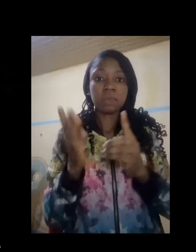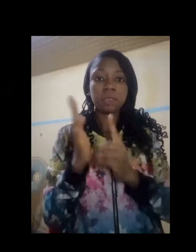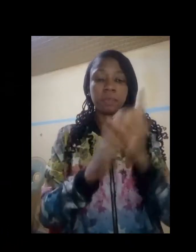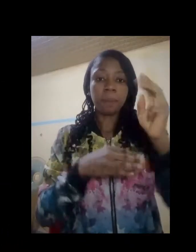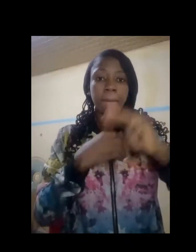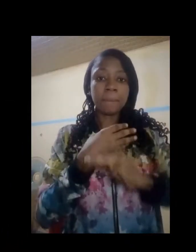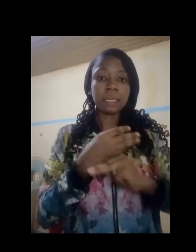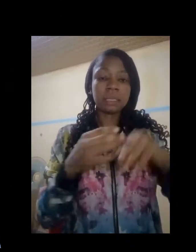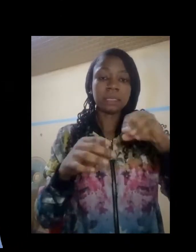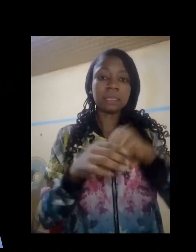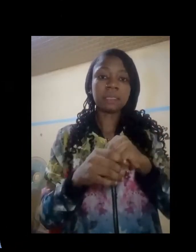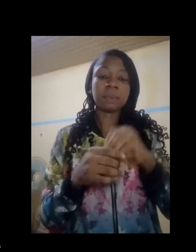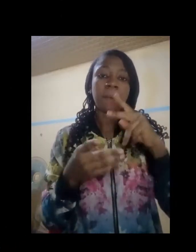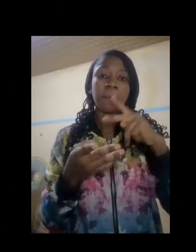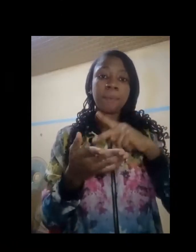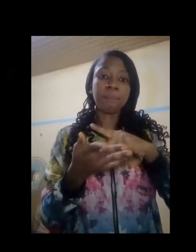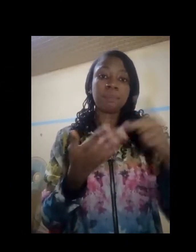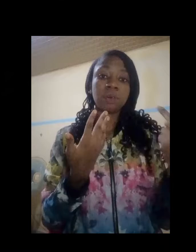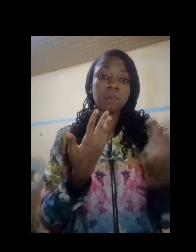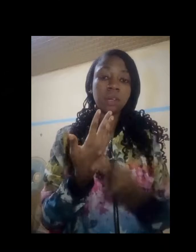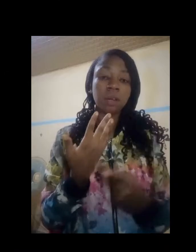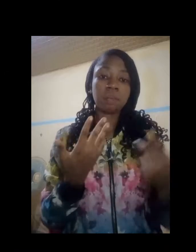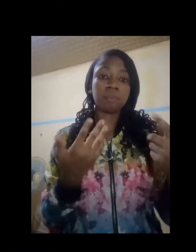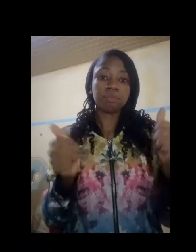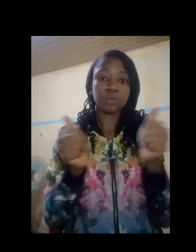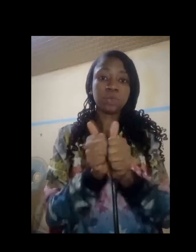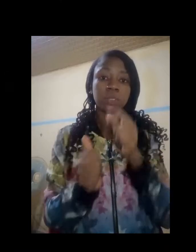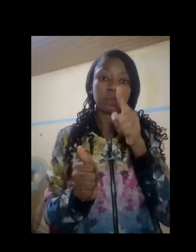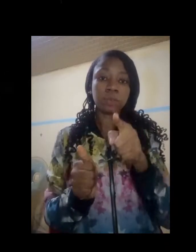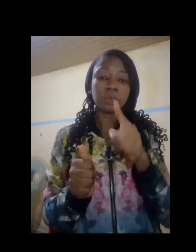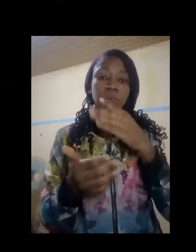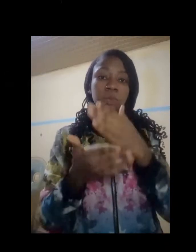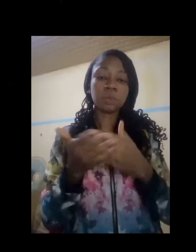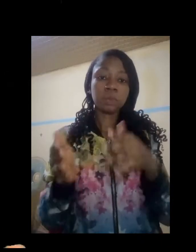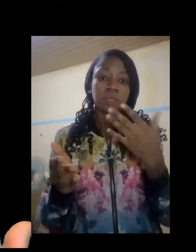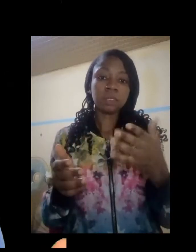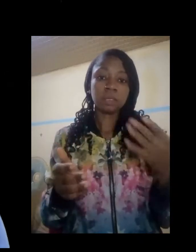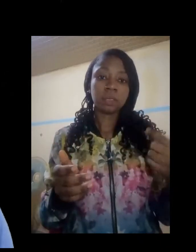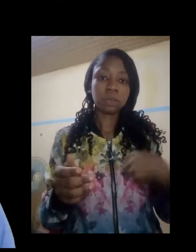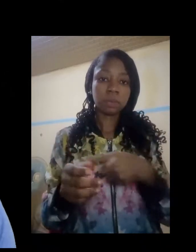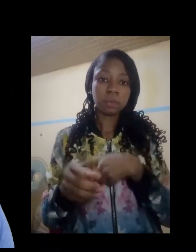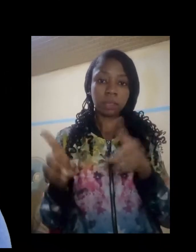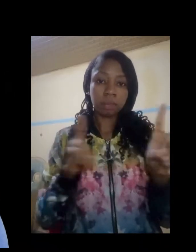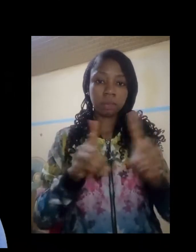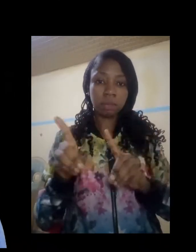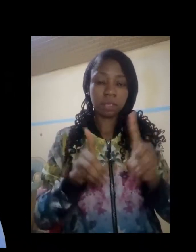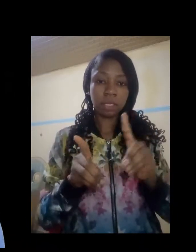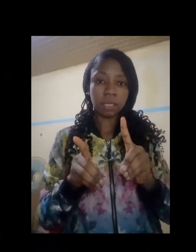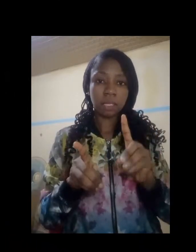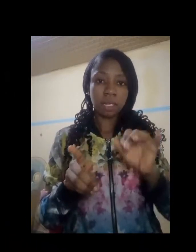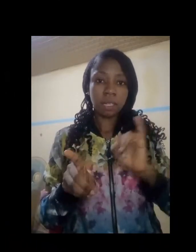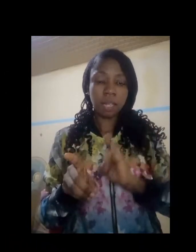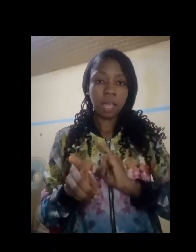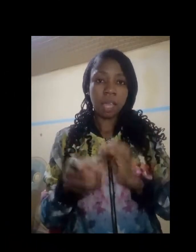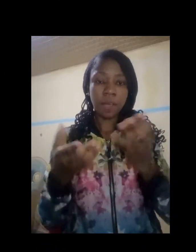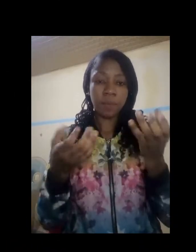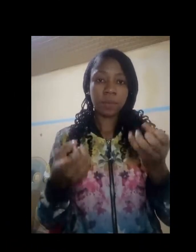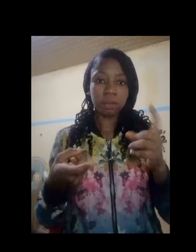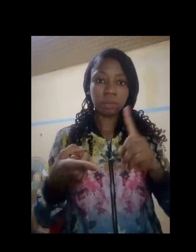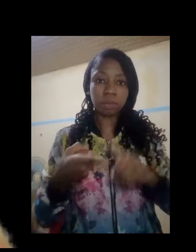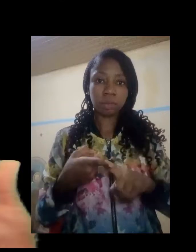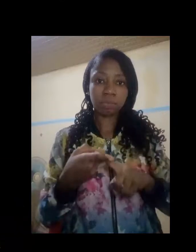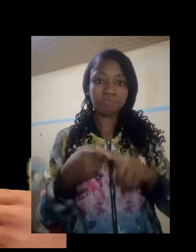developments in our intervention with you, some of the things we are doing recently. But I just